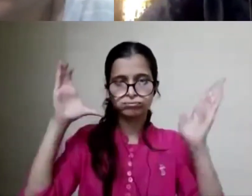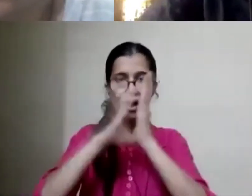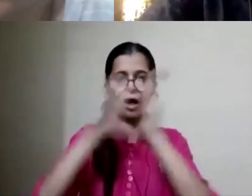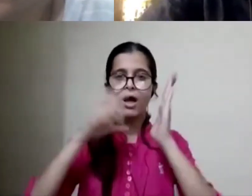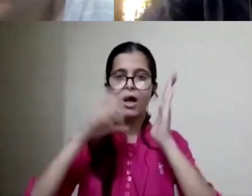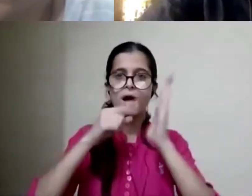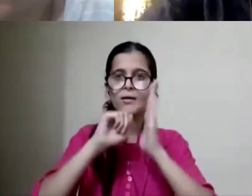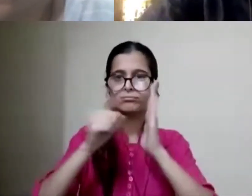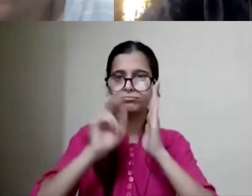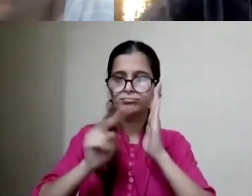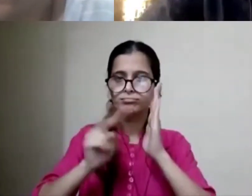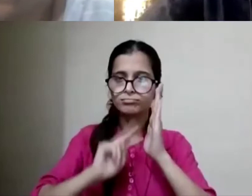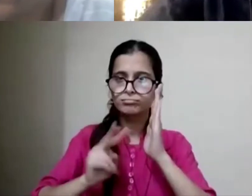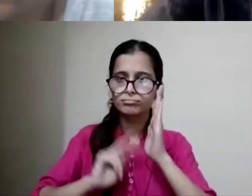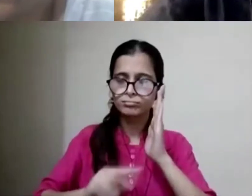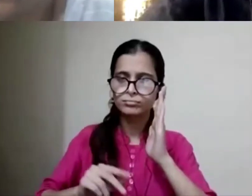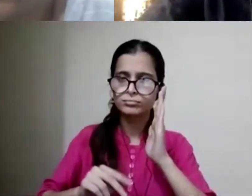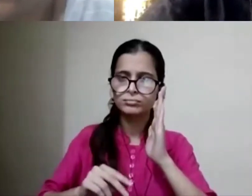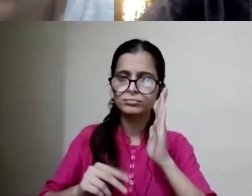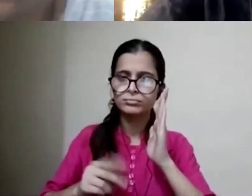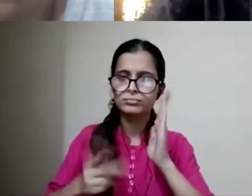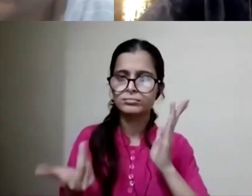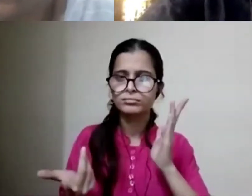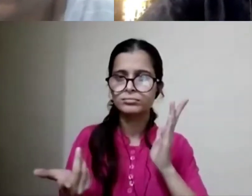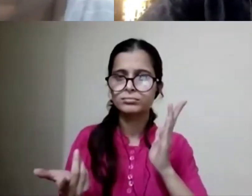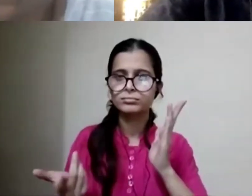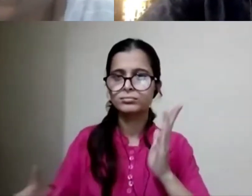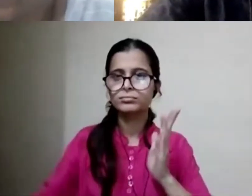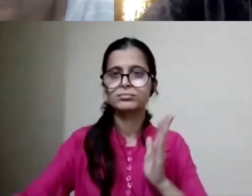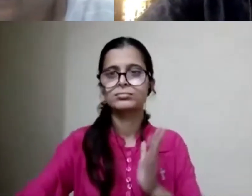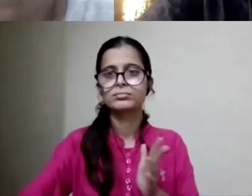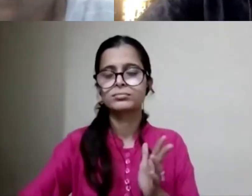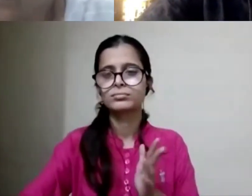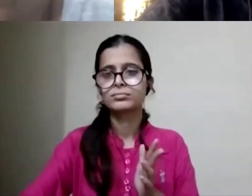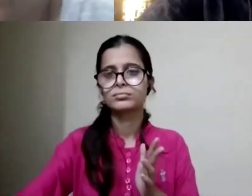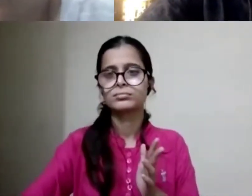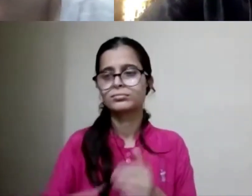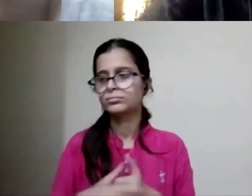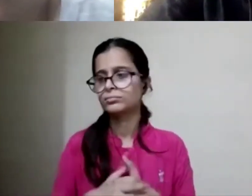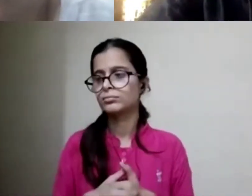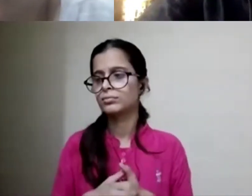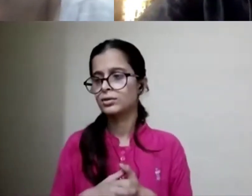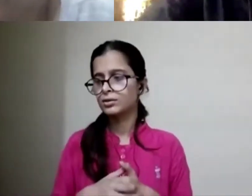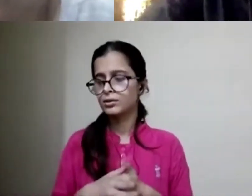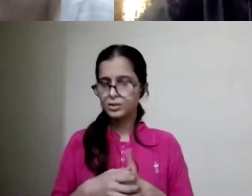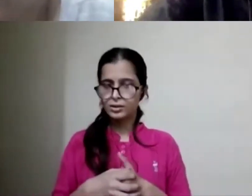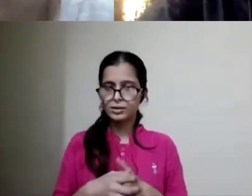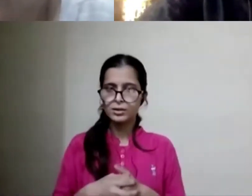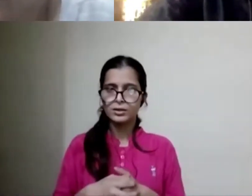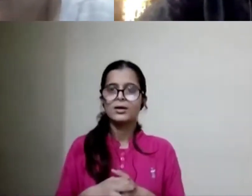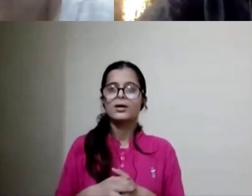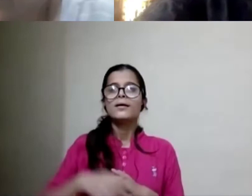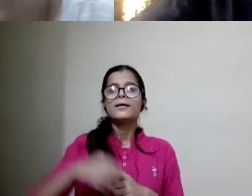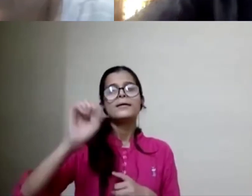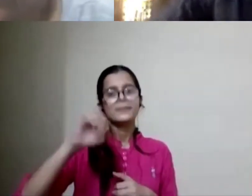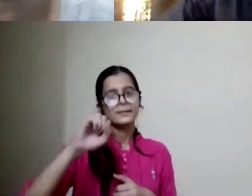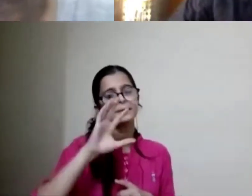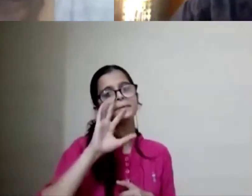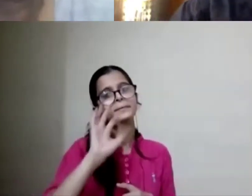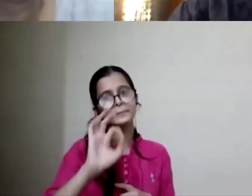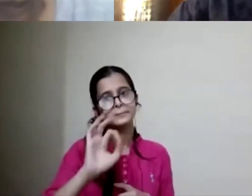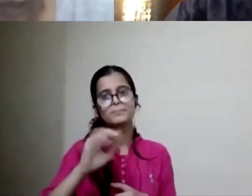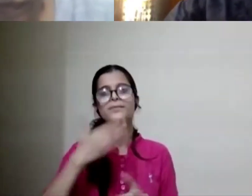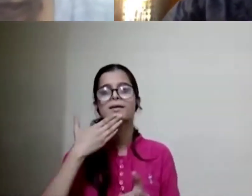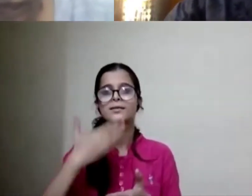to paraphrase it, I might lose some parts of it. Sure. Thanks, Professor